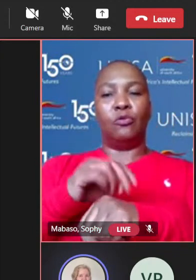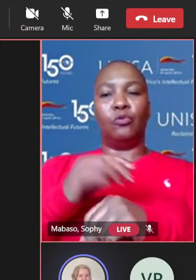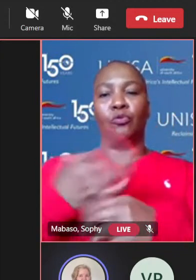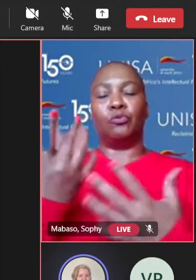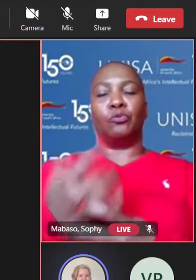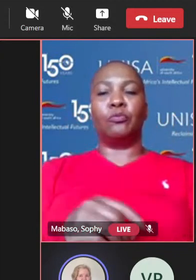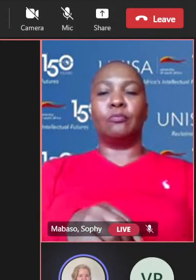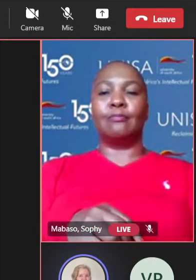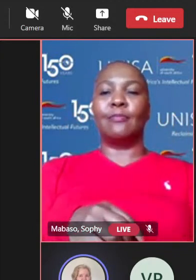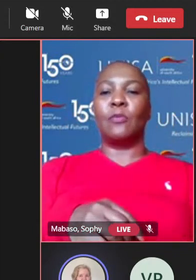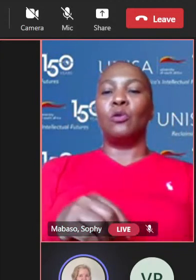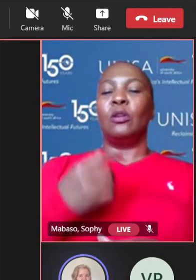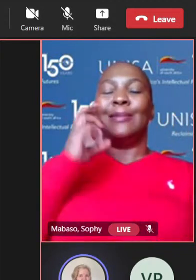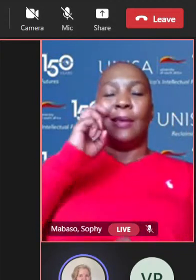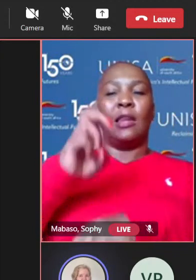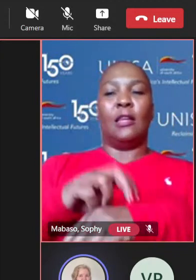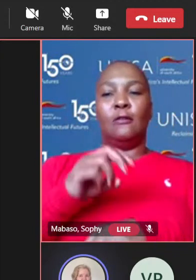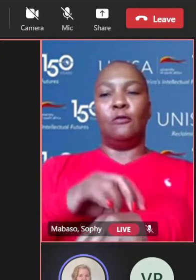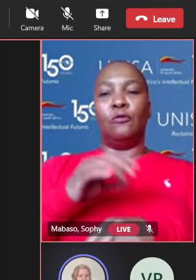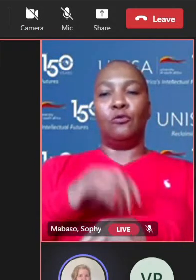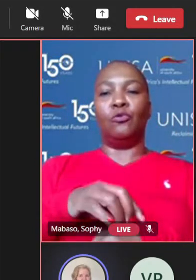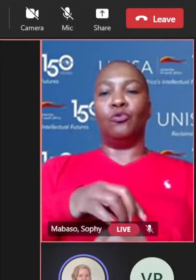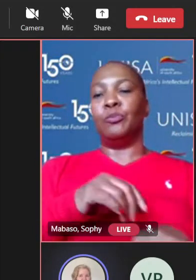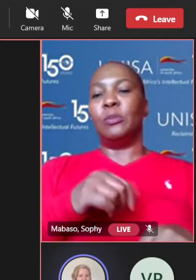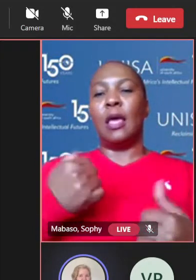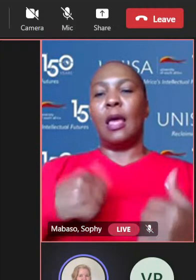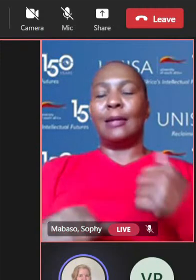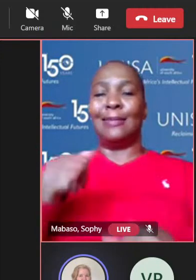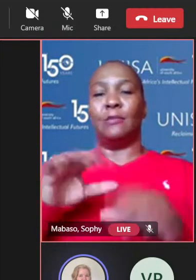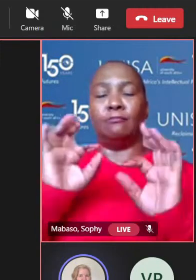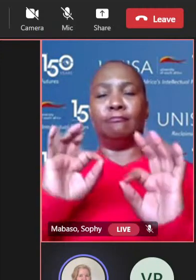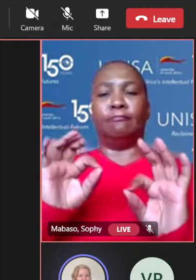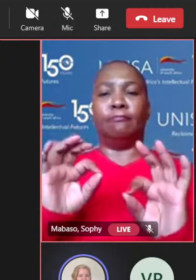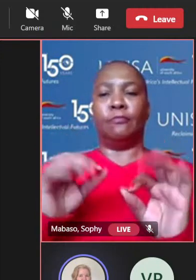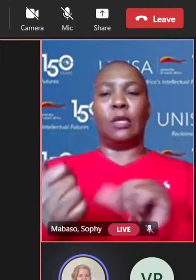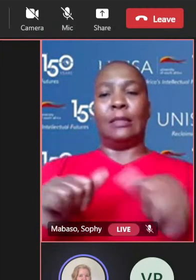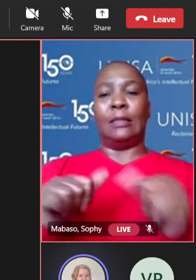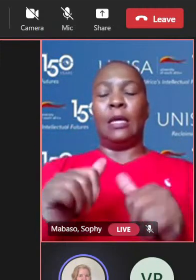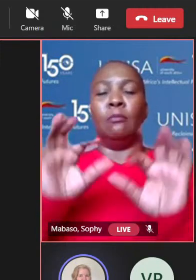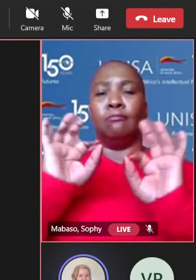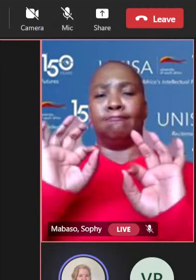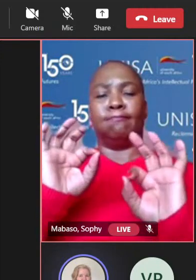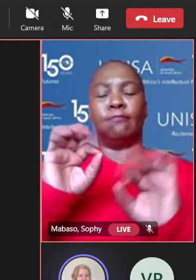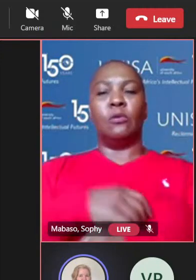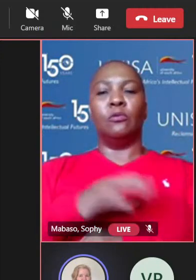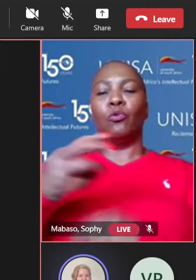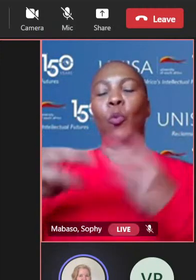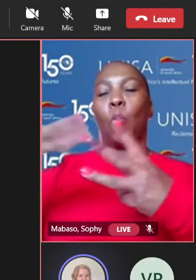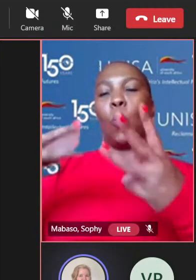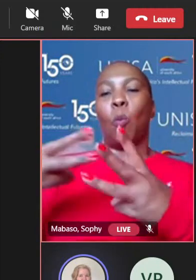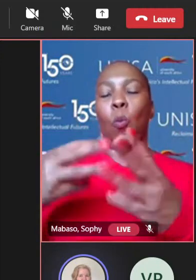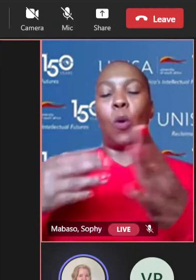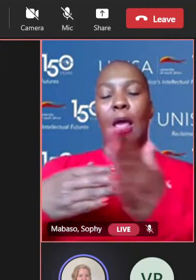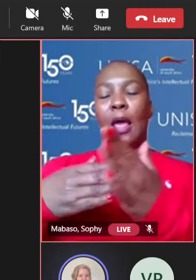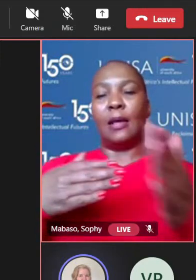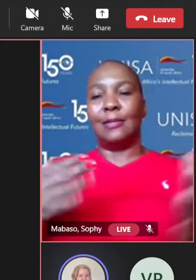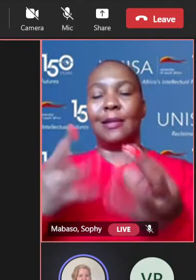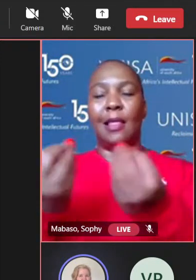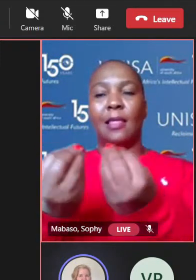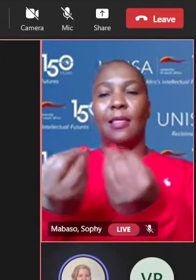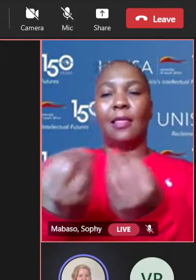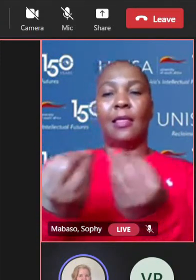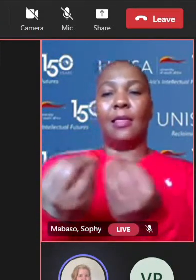being proactive is also staying connected. So really don't wait until things have gotten out